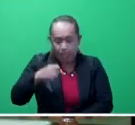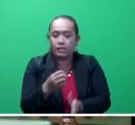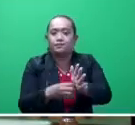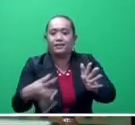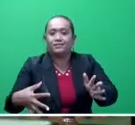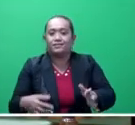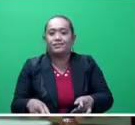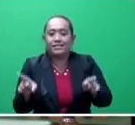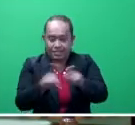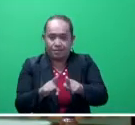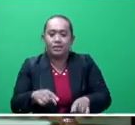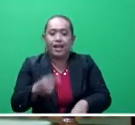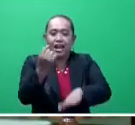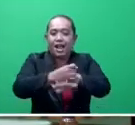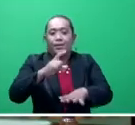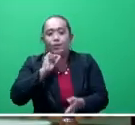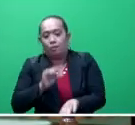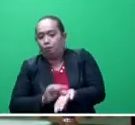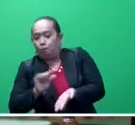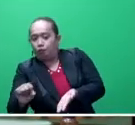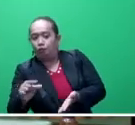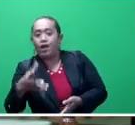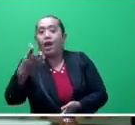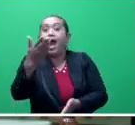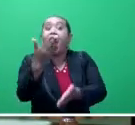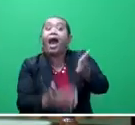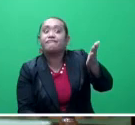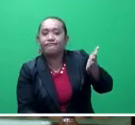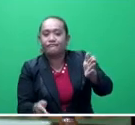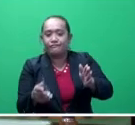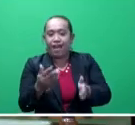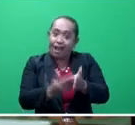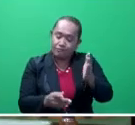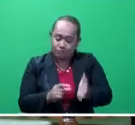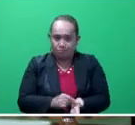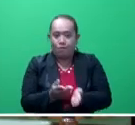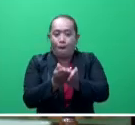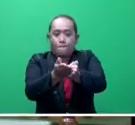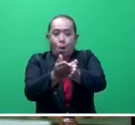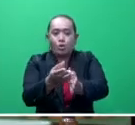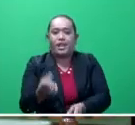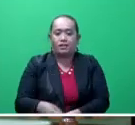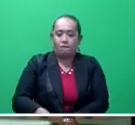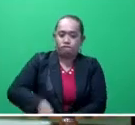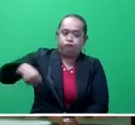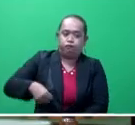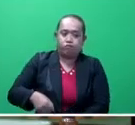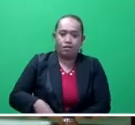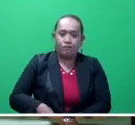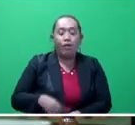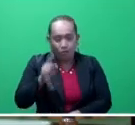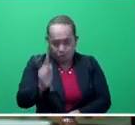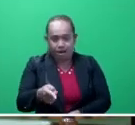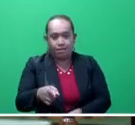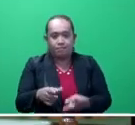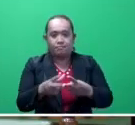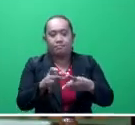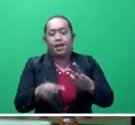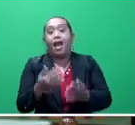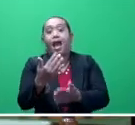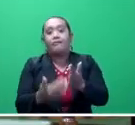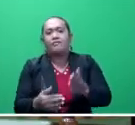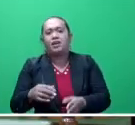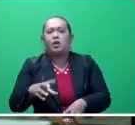$25,000. Government will pay 50% of that cost to the maximum of $10,000.